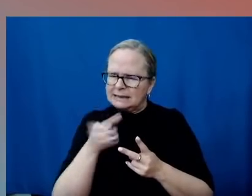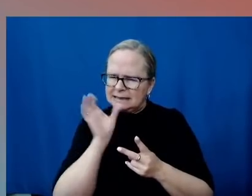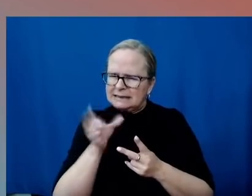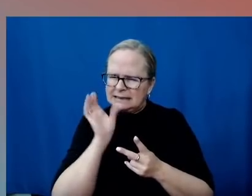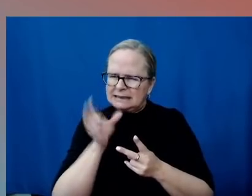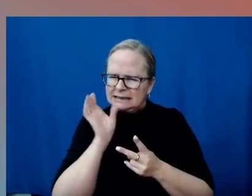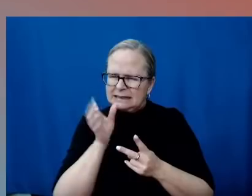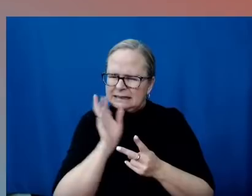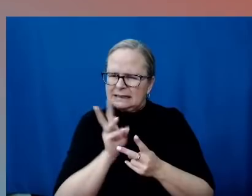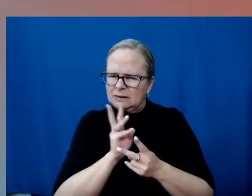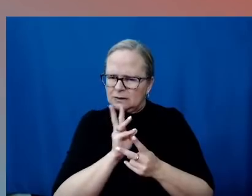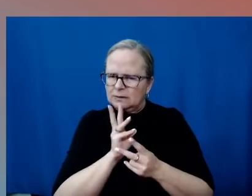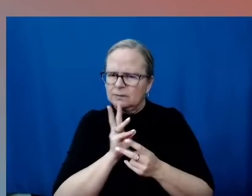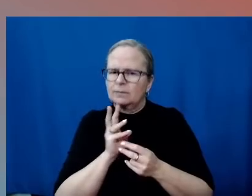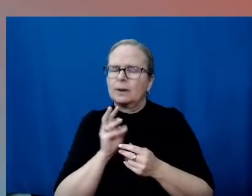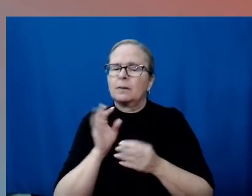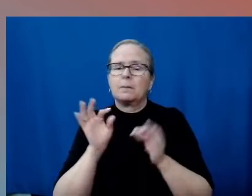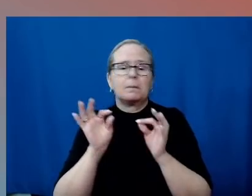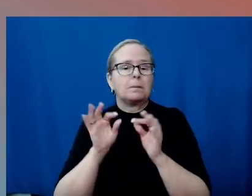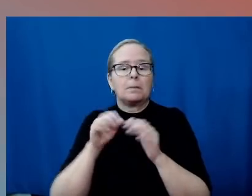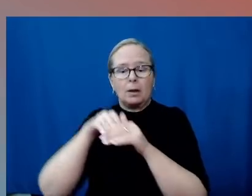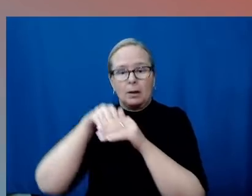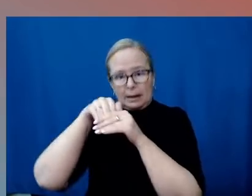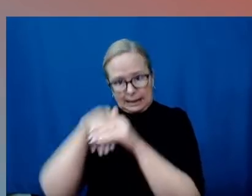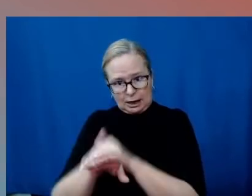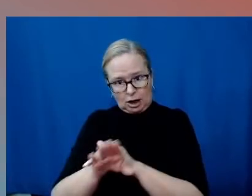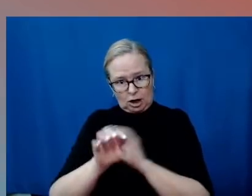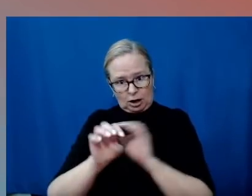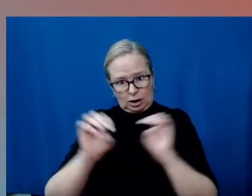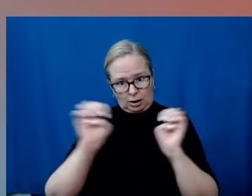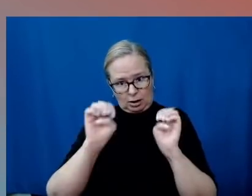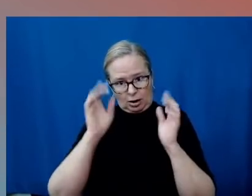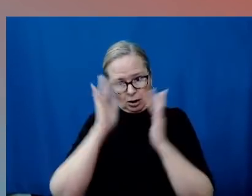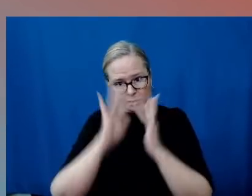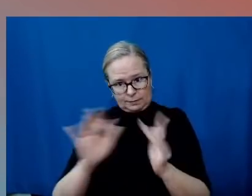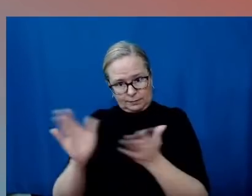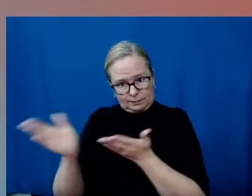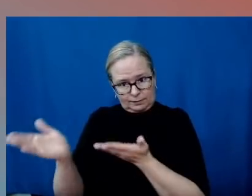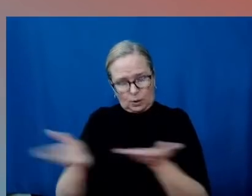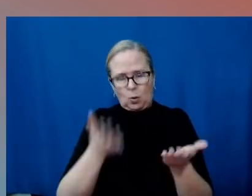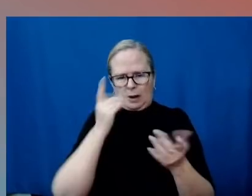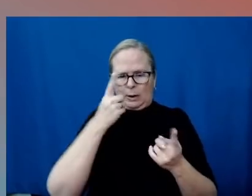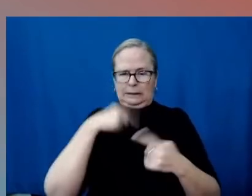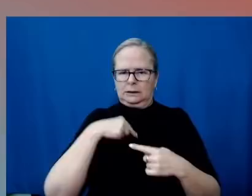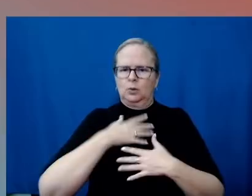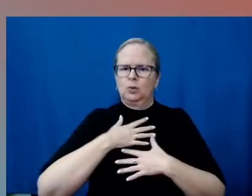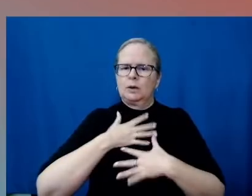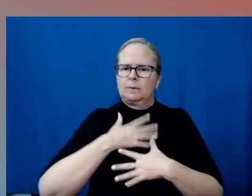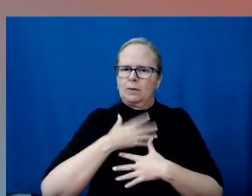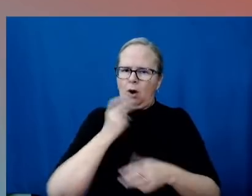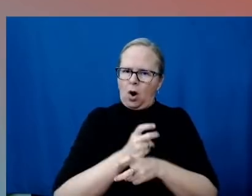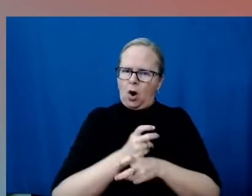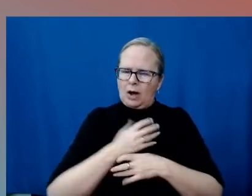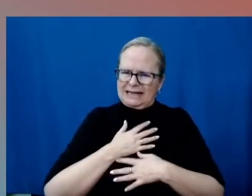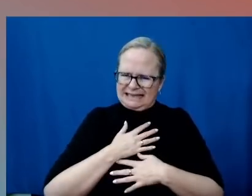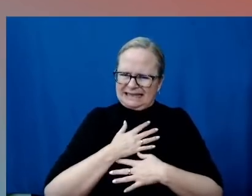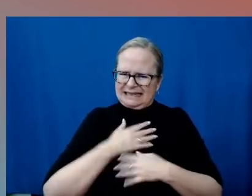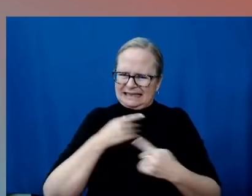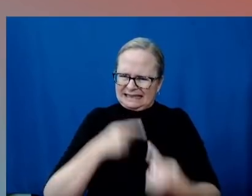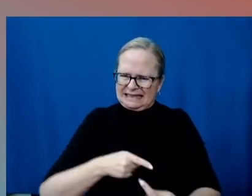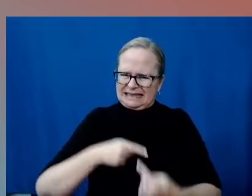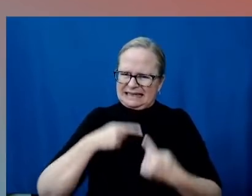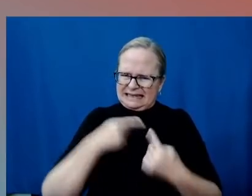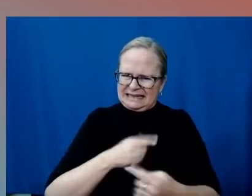to the hospital mostly are around how hard their breathing is and or their oxygen levels. And the other is, especially too, with